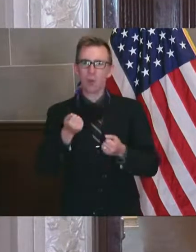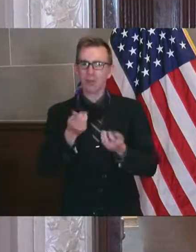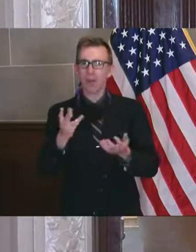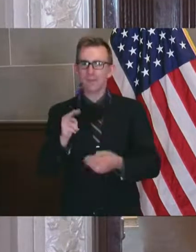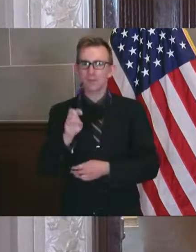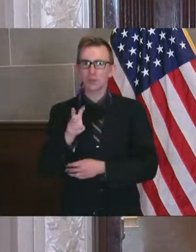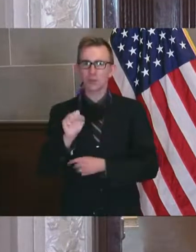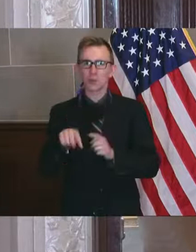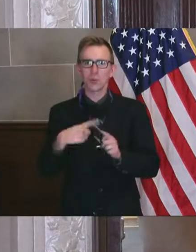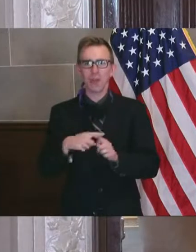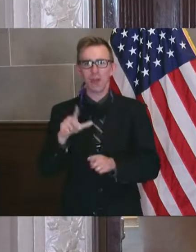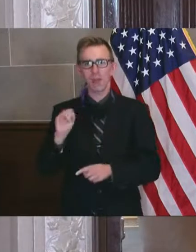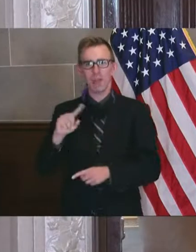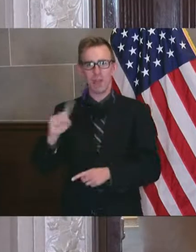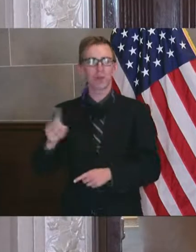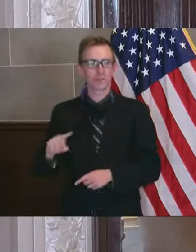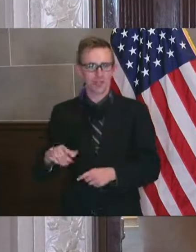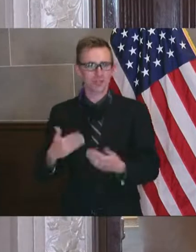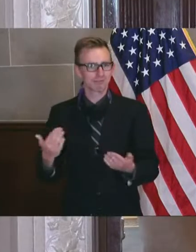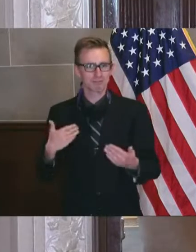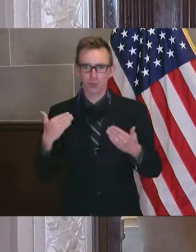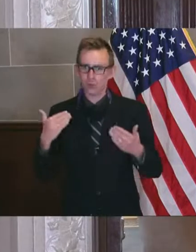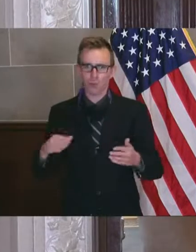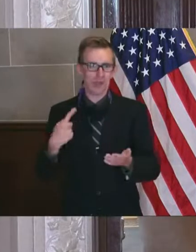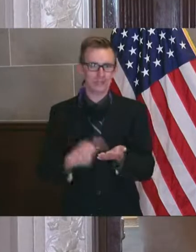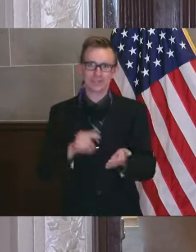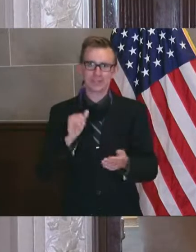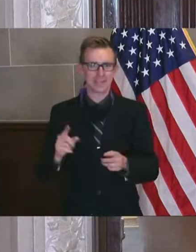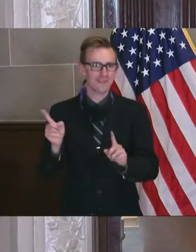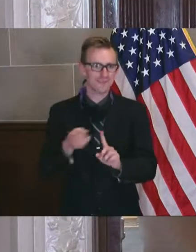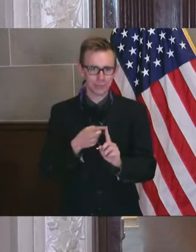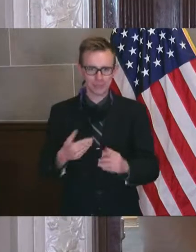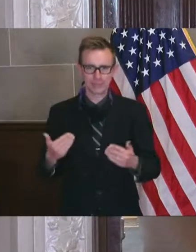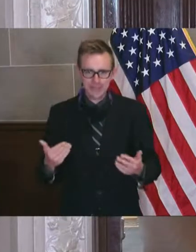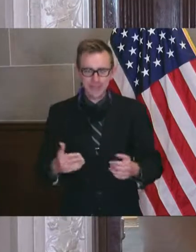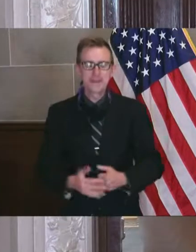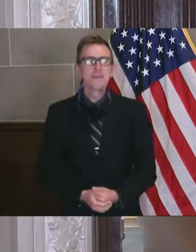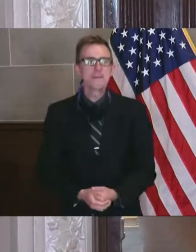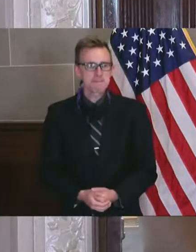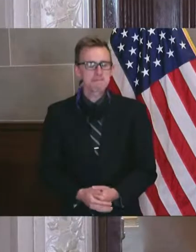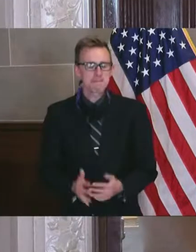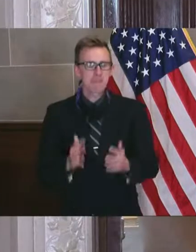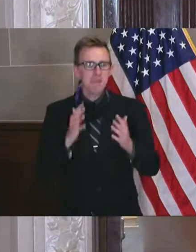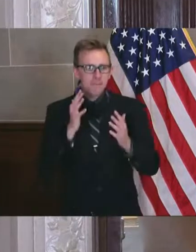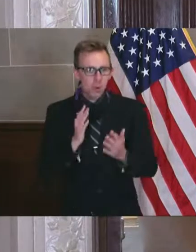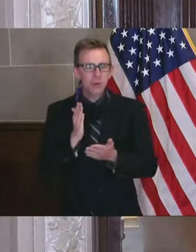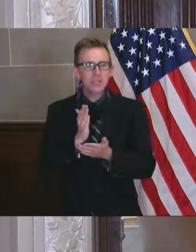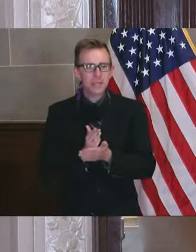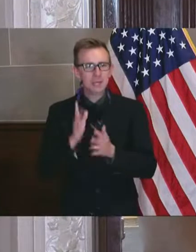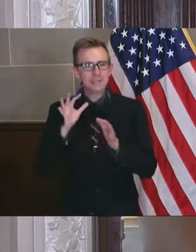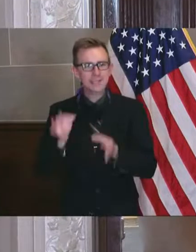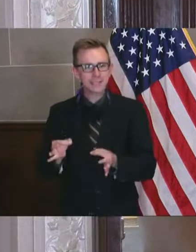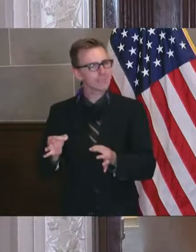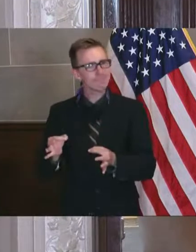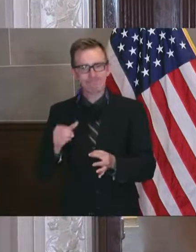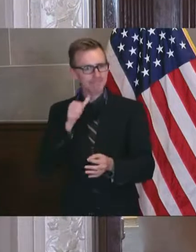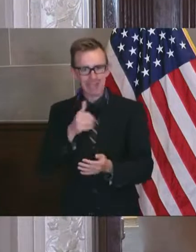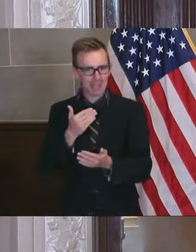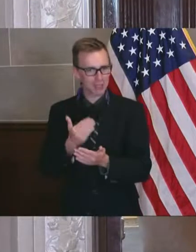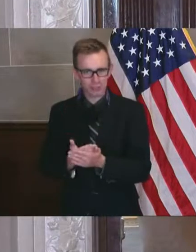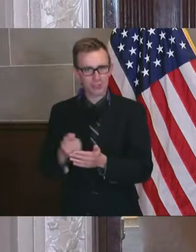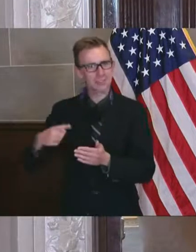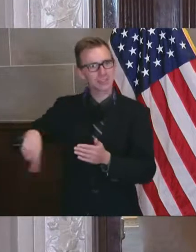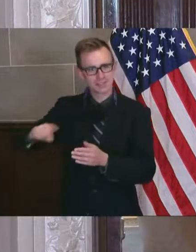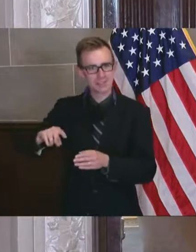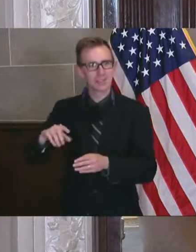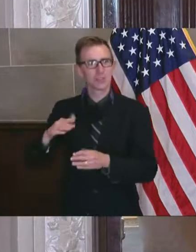weekend about the Lake of the Ozarks, so we might as well address that right off the bat. Unfortunately, there were some poor decisions that were made, and